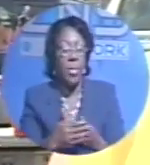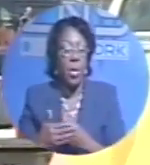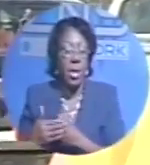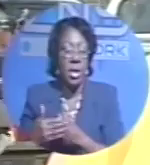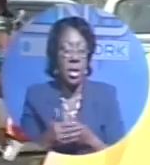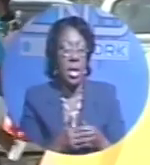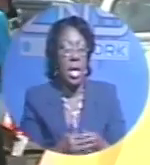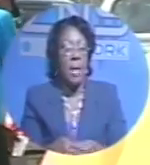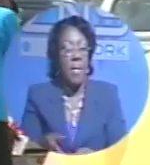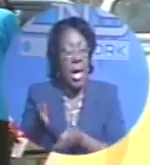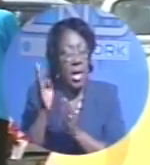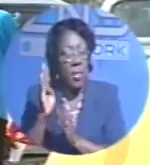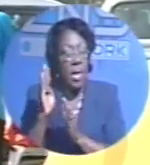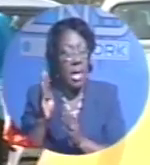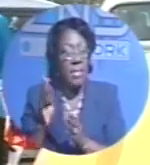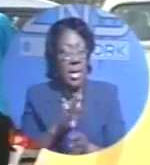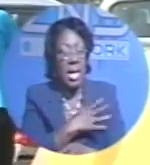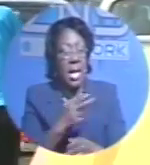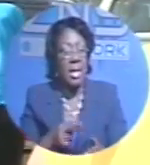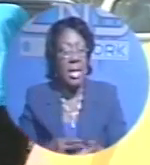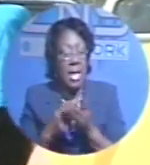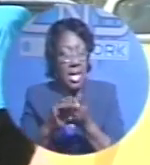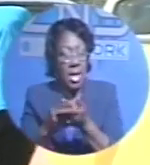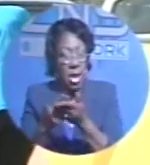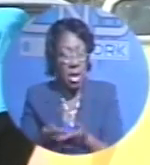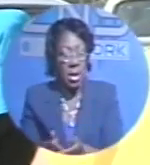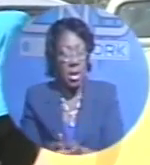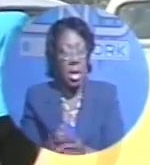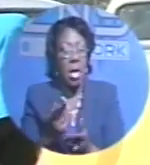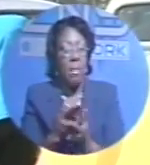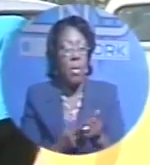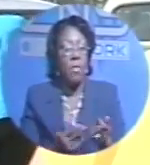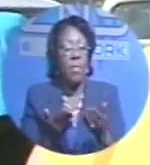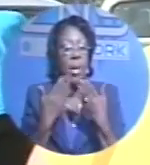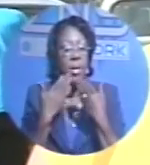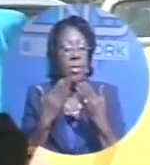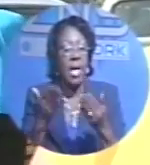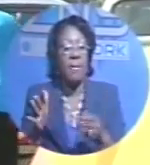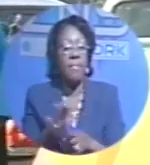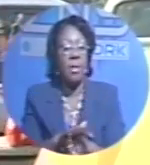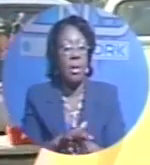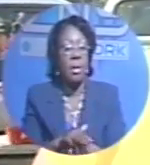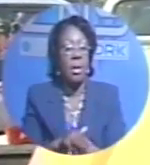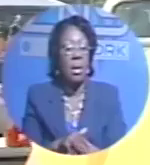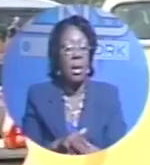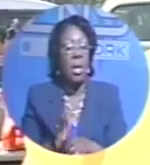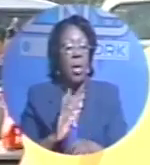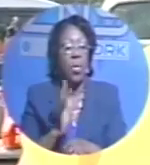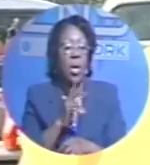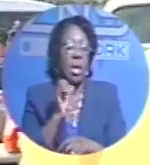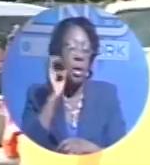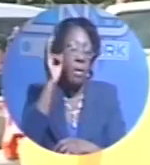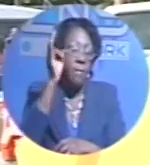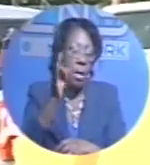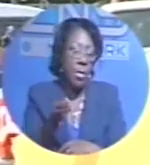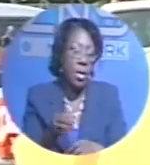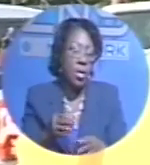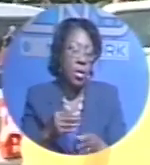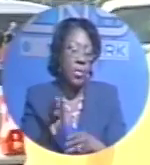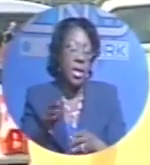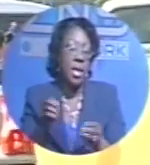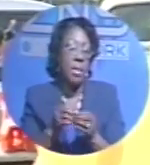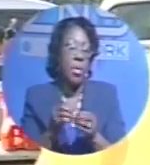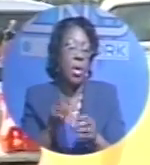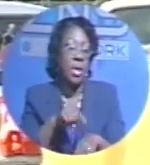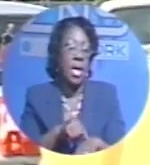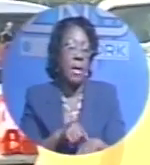by the Bahamians and the Haitians both. We're very thankful. We look forward to spending more time the rest of the week. We'll